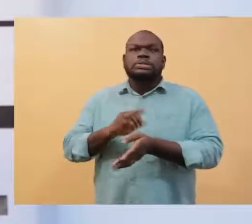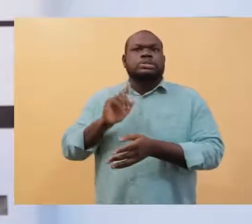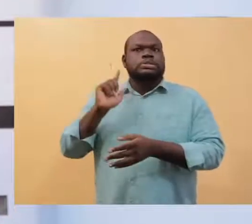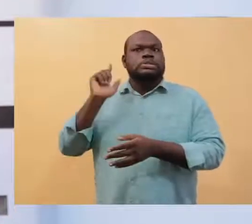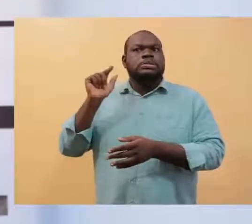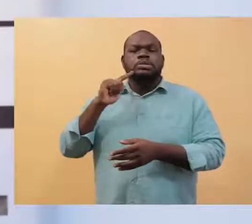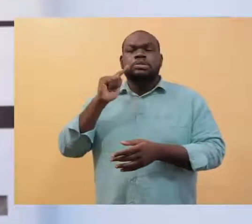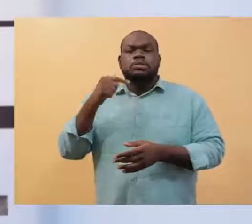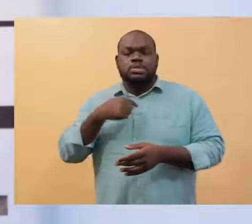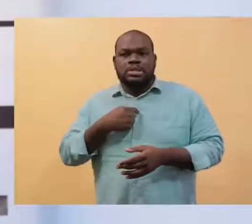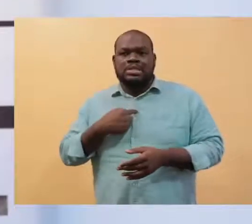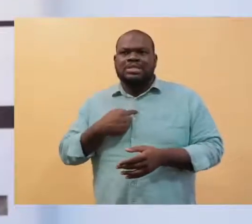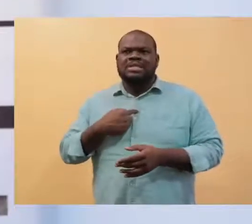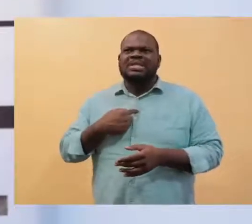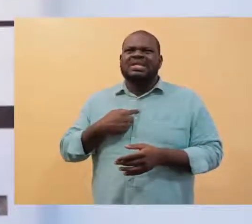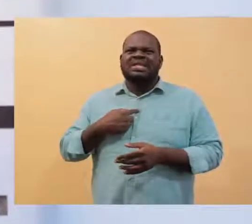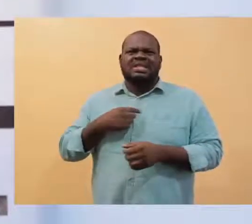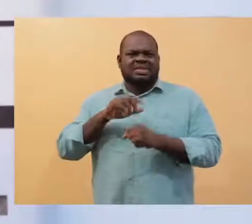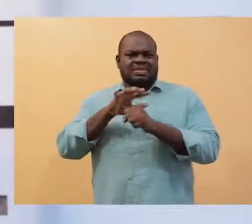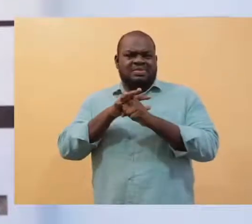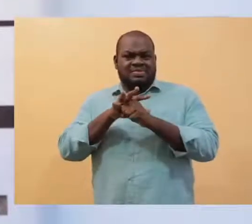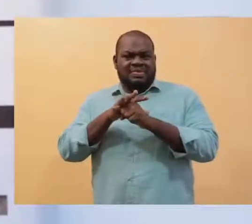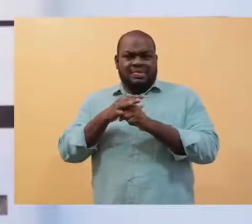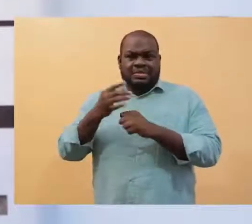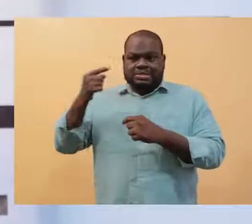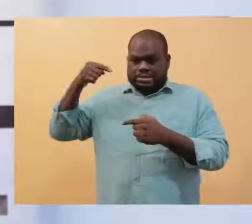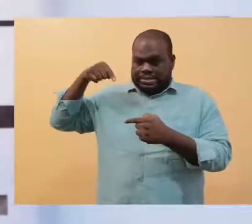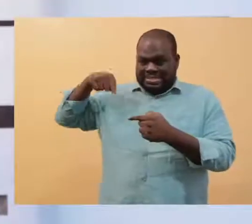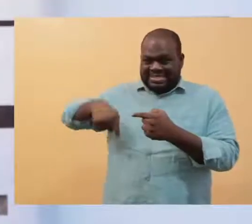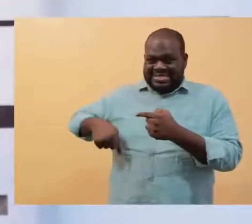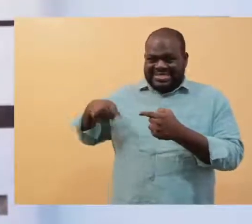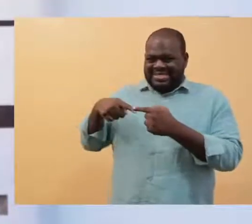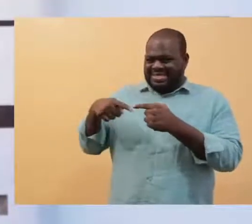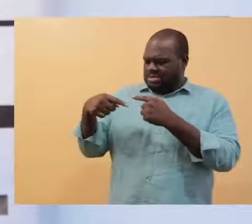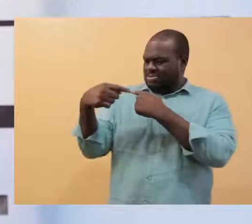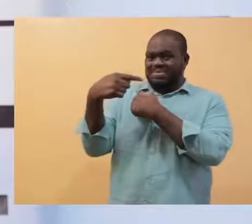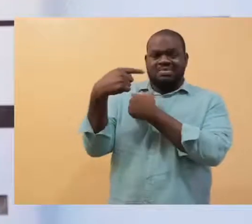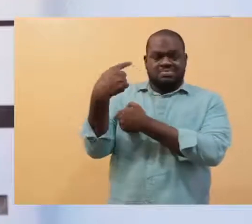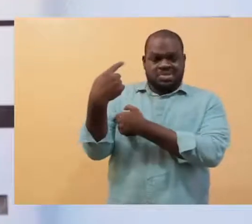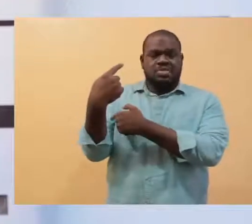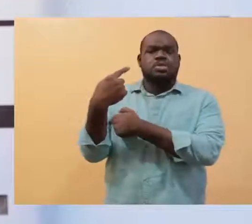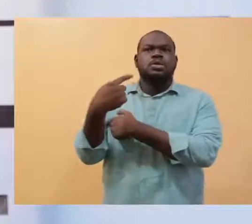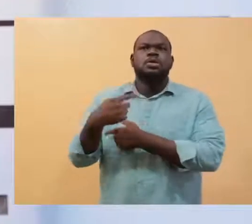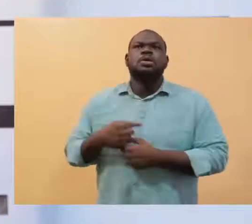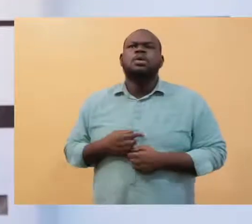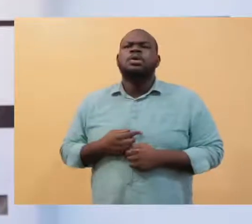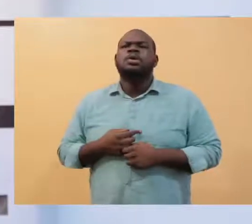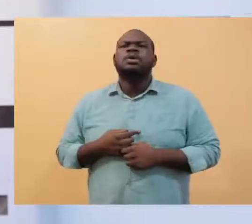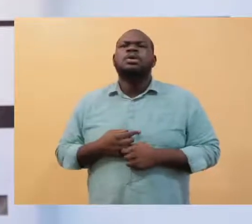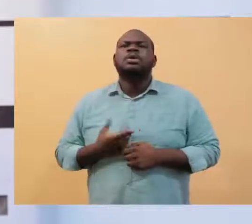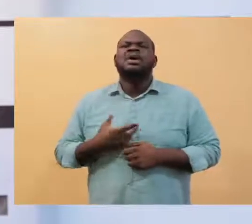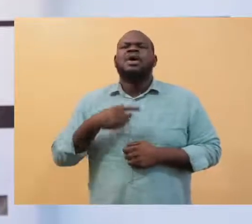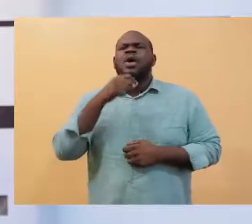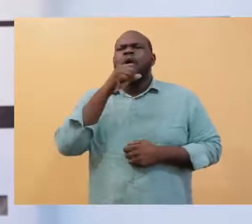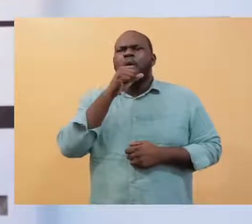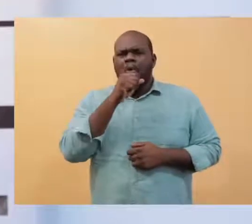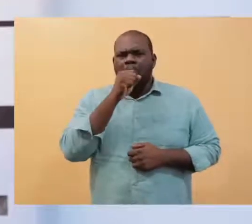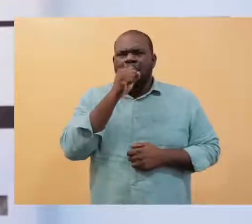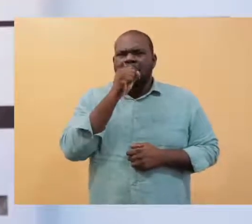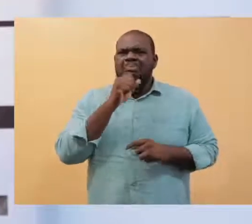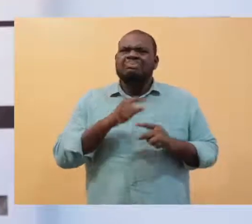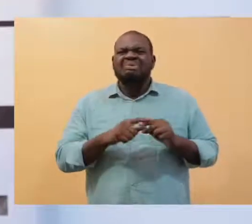my muscles. I had a cough, but it wasn't persistent, which people think is always the